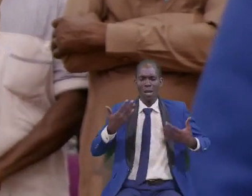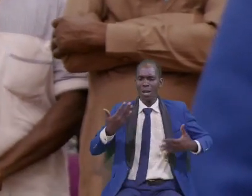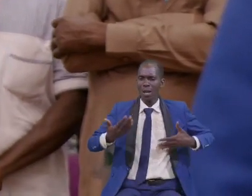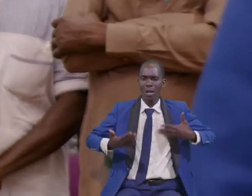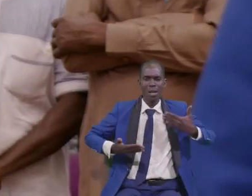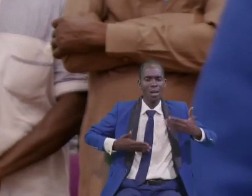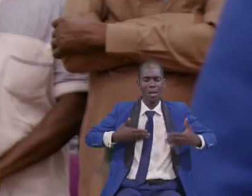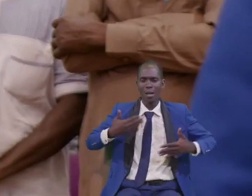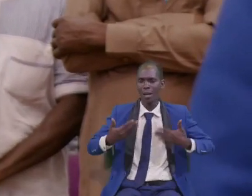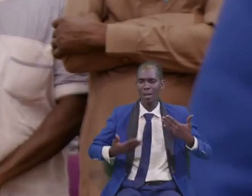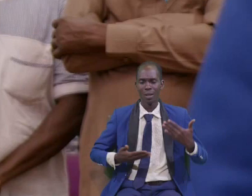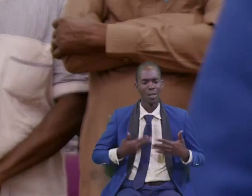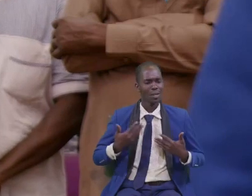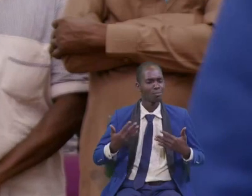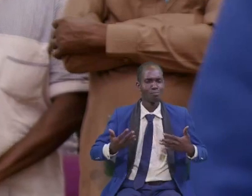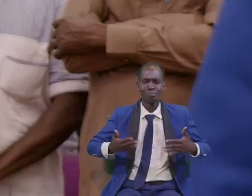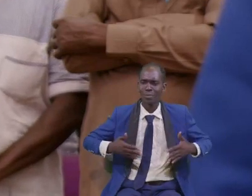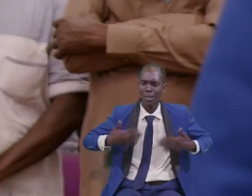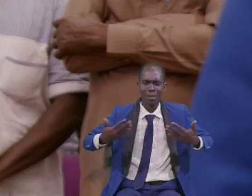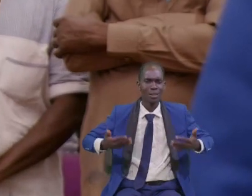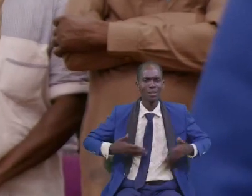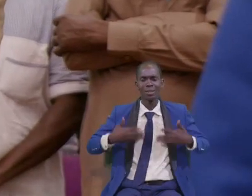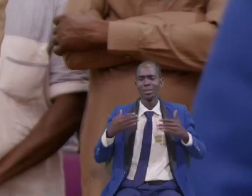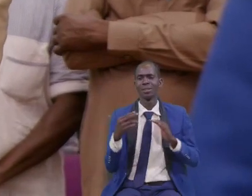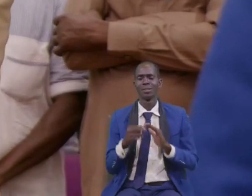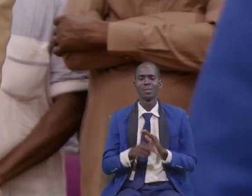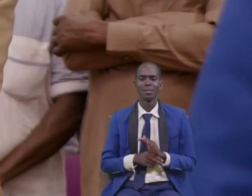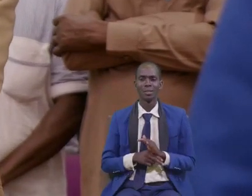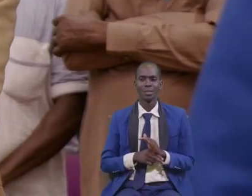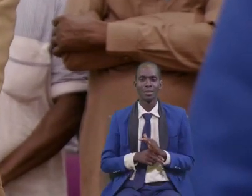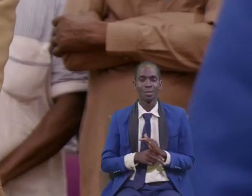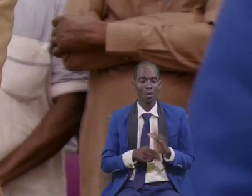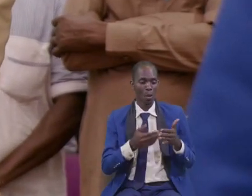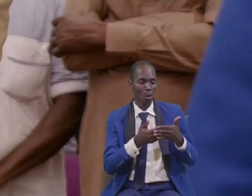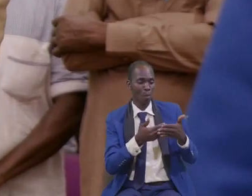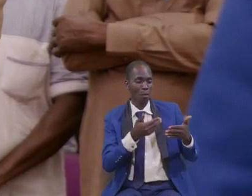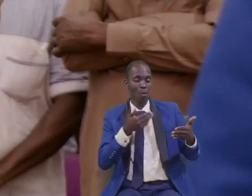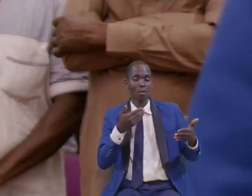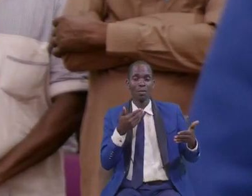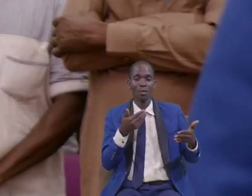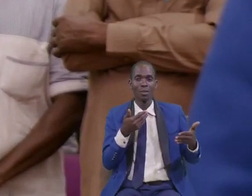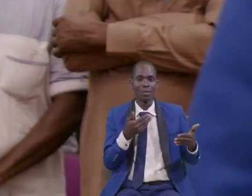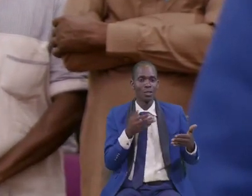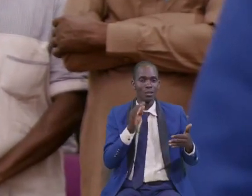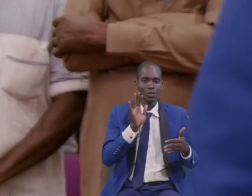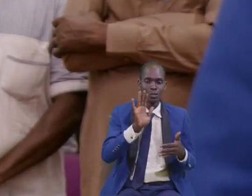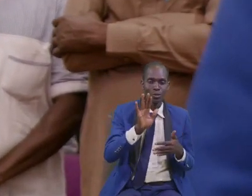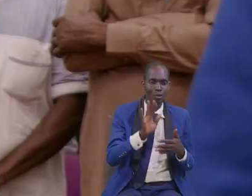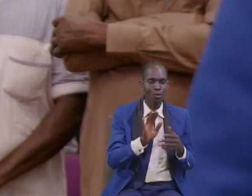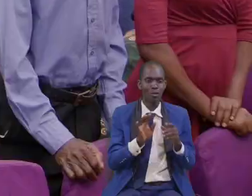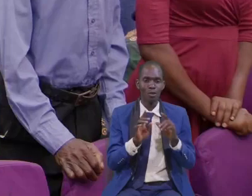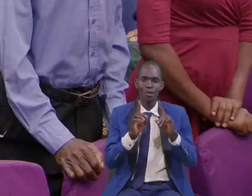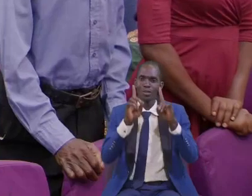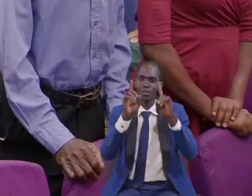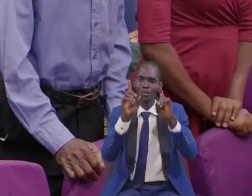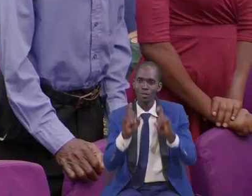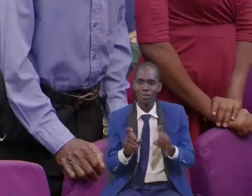excitement, happiness in the face of trial